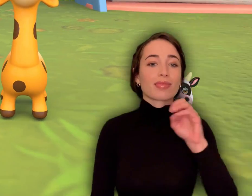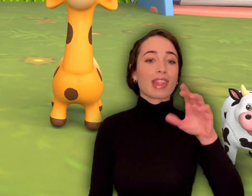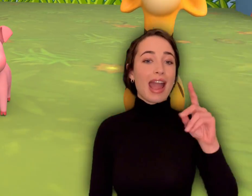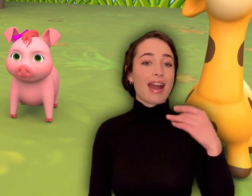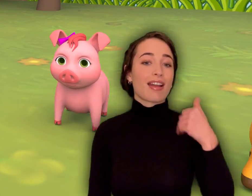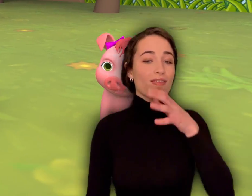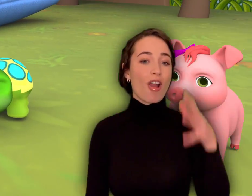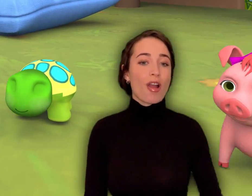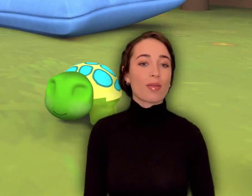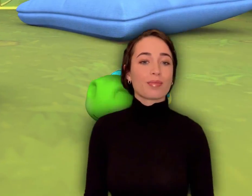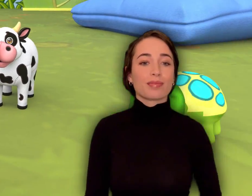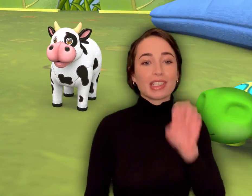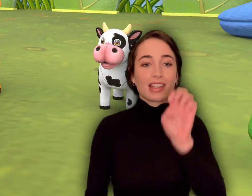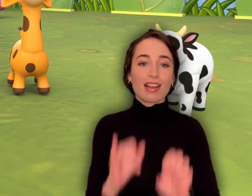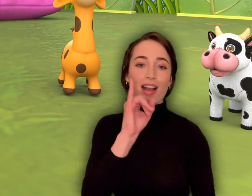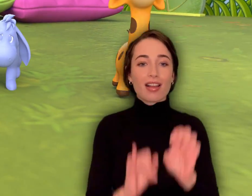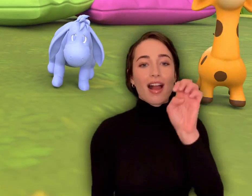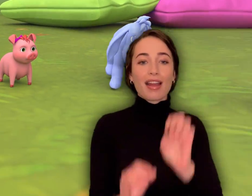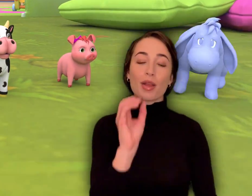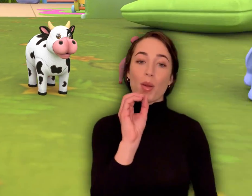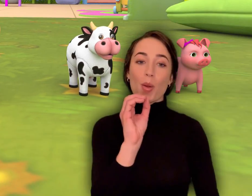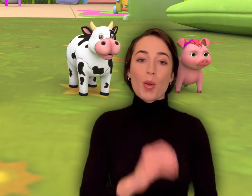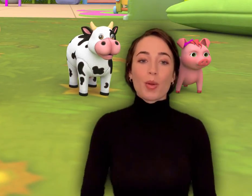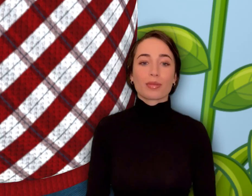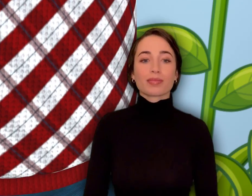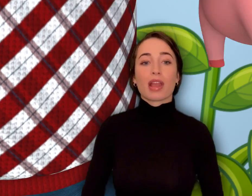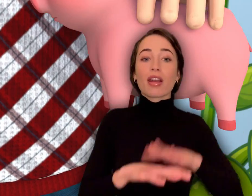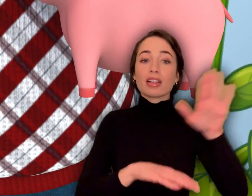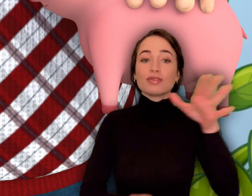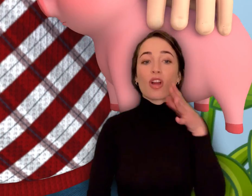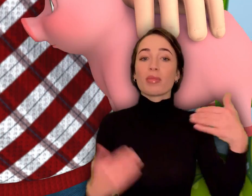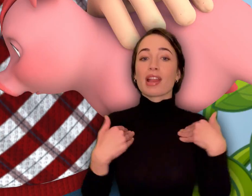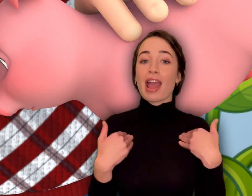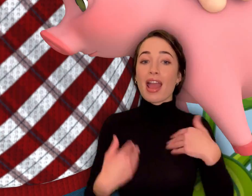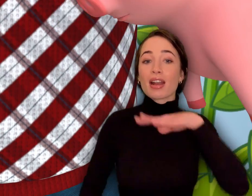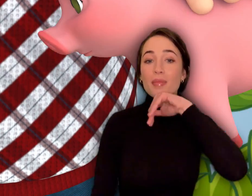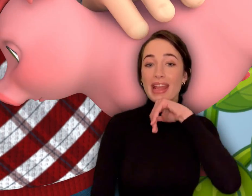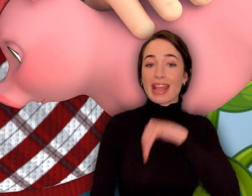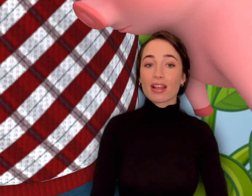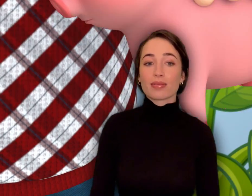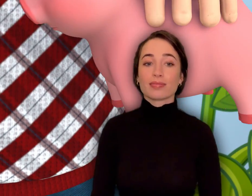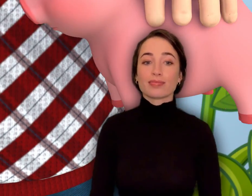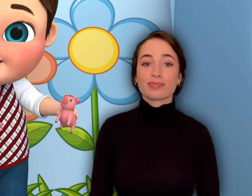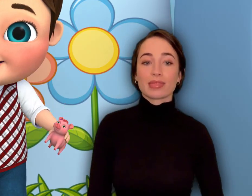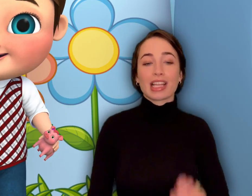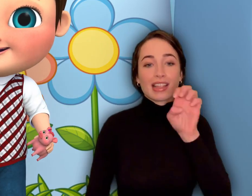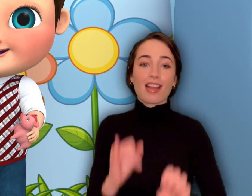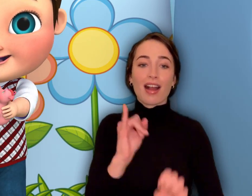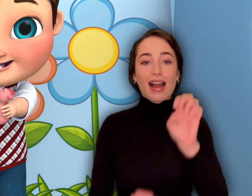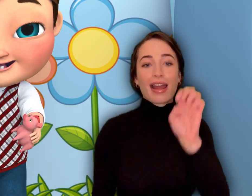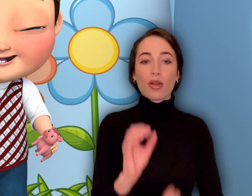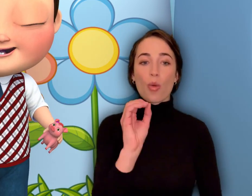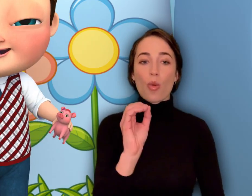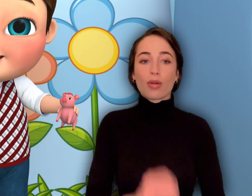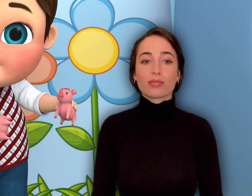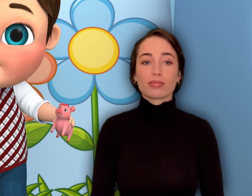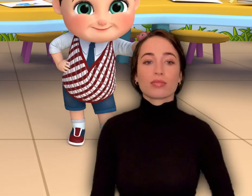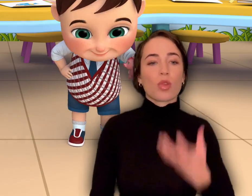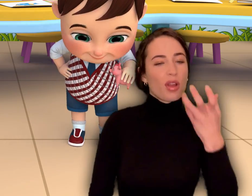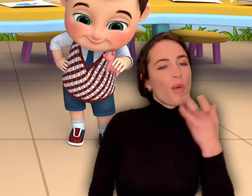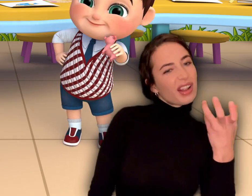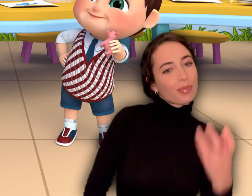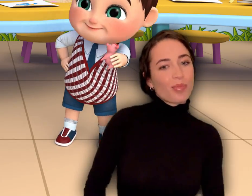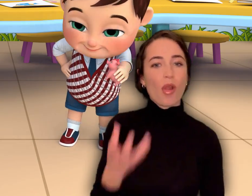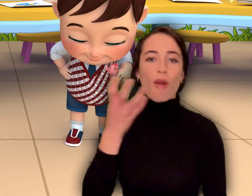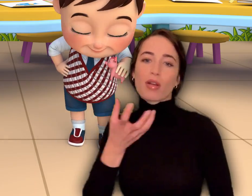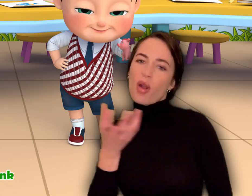Old McDonald had a farm e-i e-o and on his farm he had a pig e-i e-i o